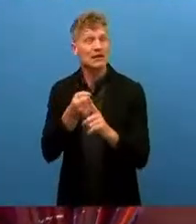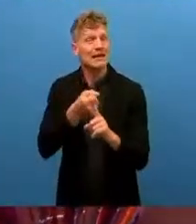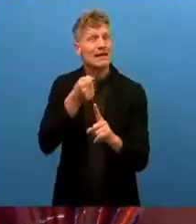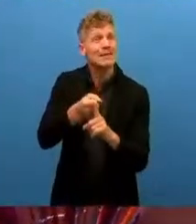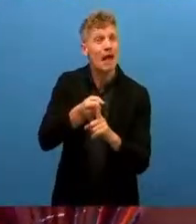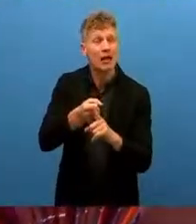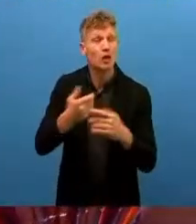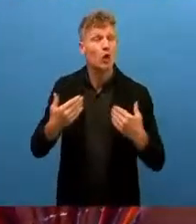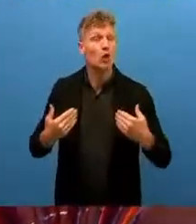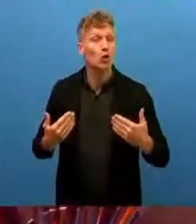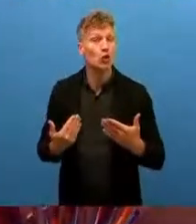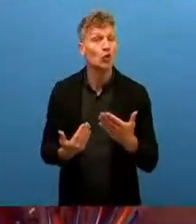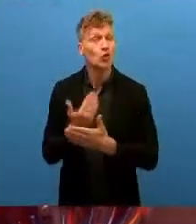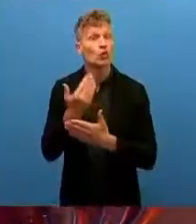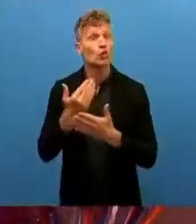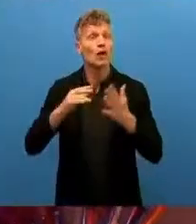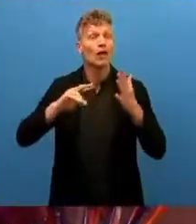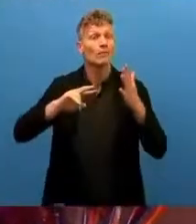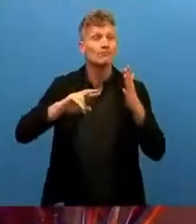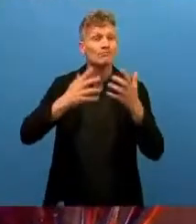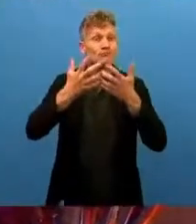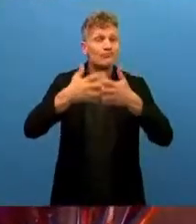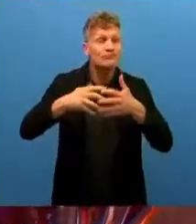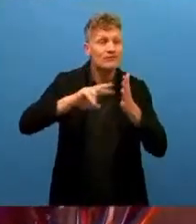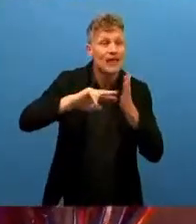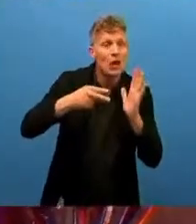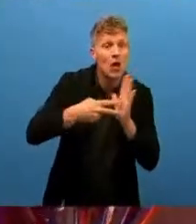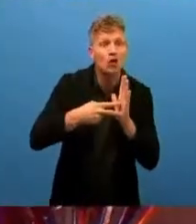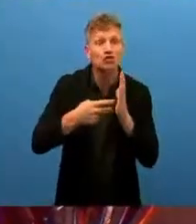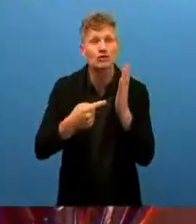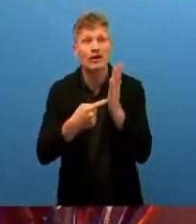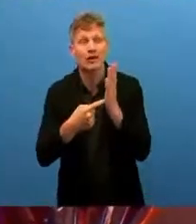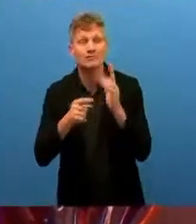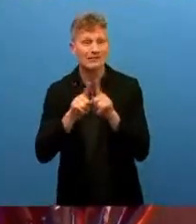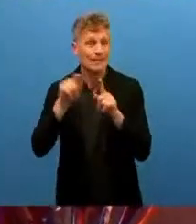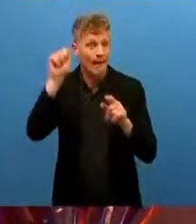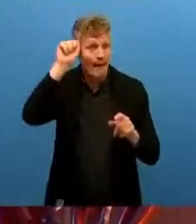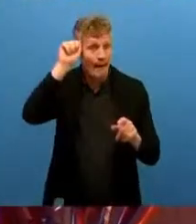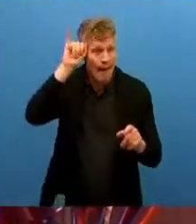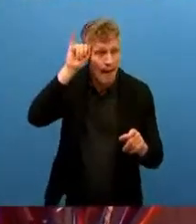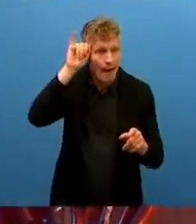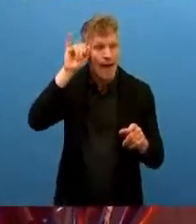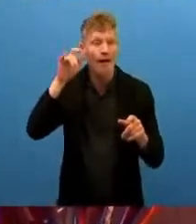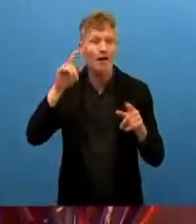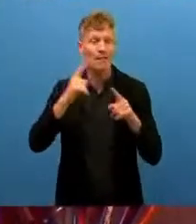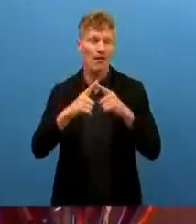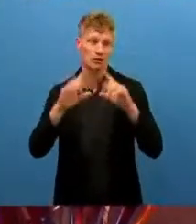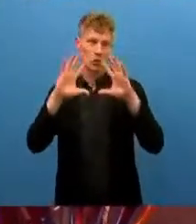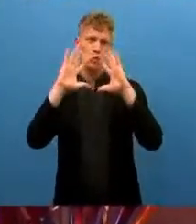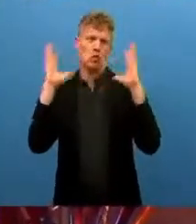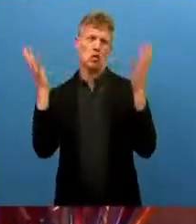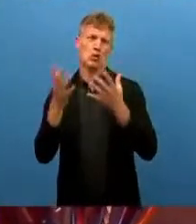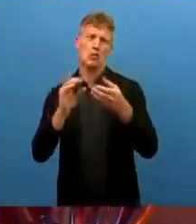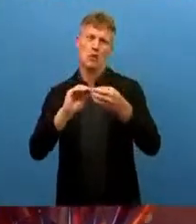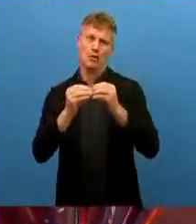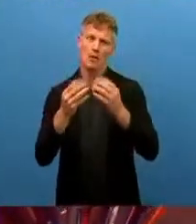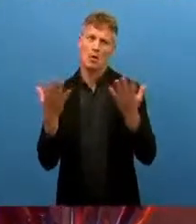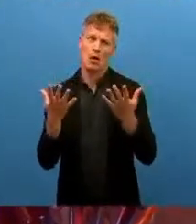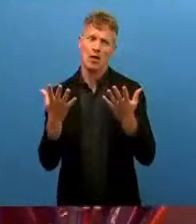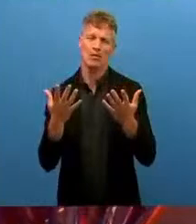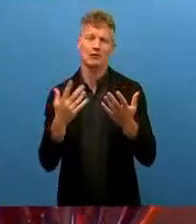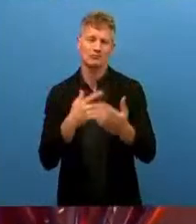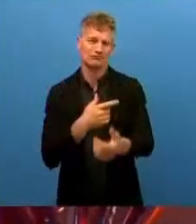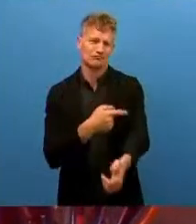new technologies, especially artificial intelligence, and the world problem of drugs. In the